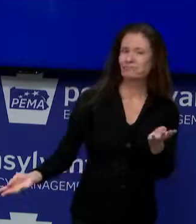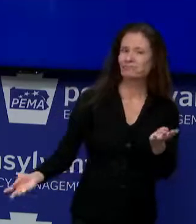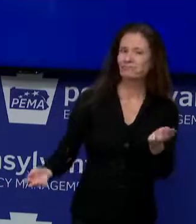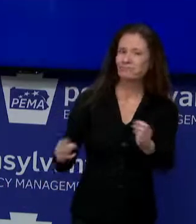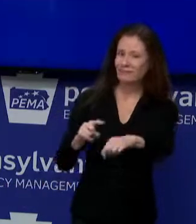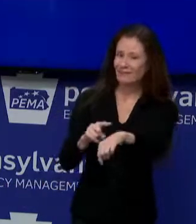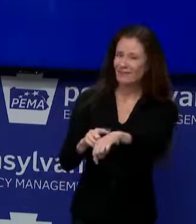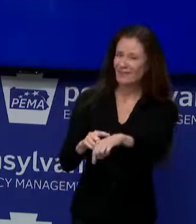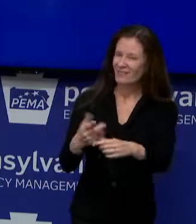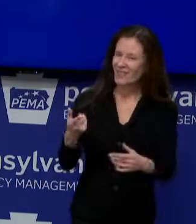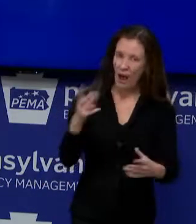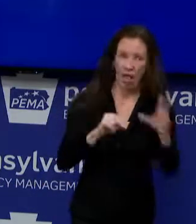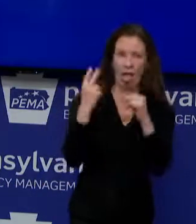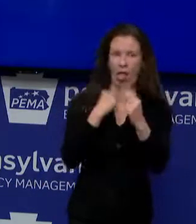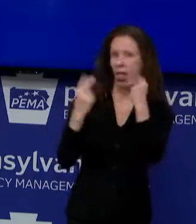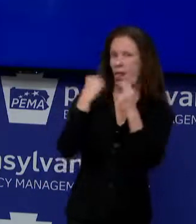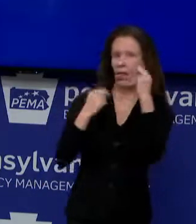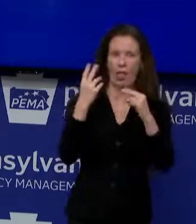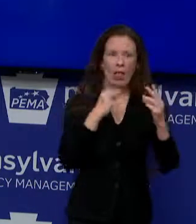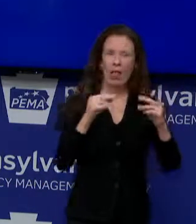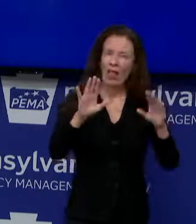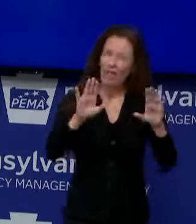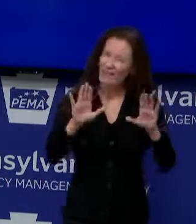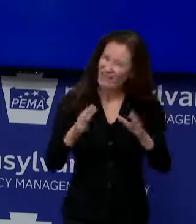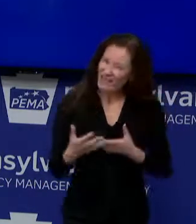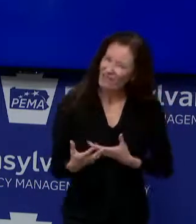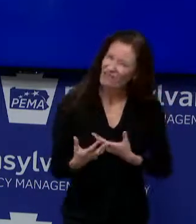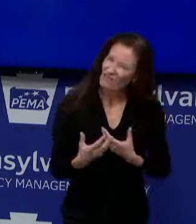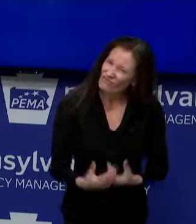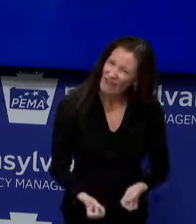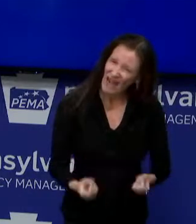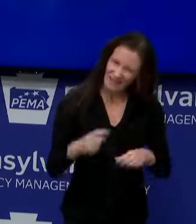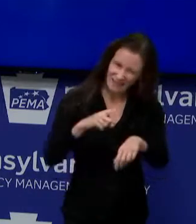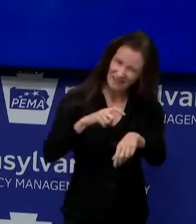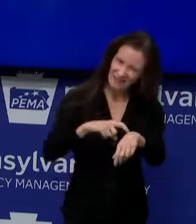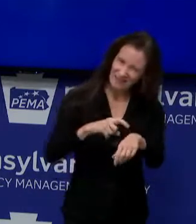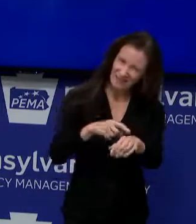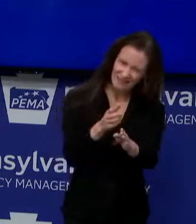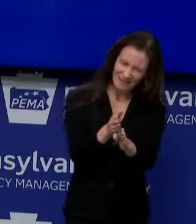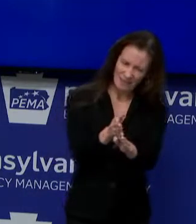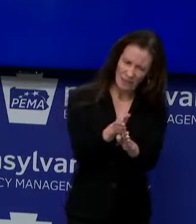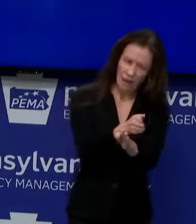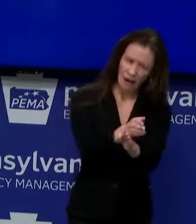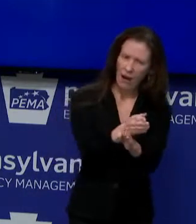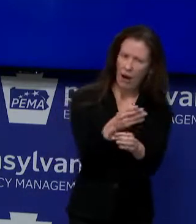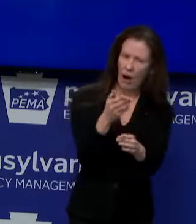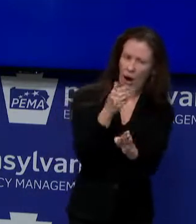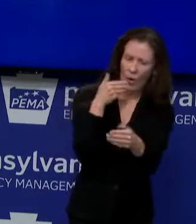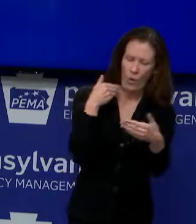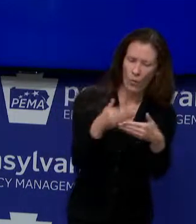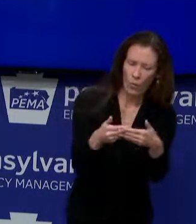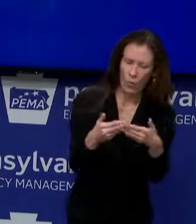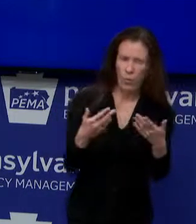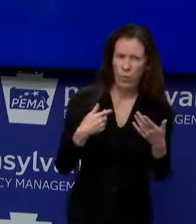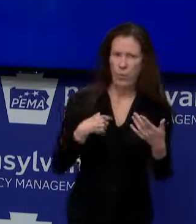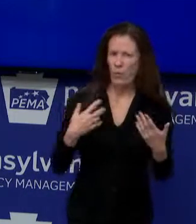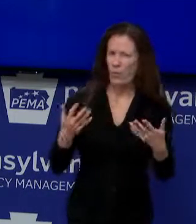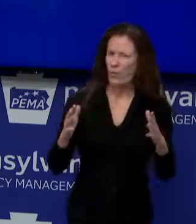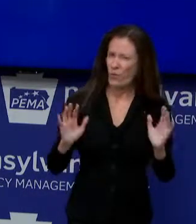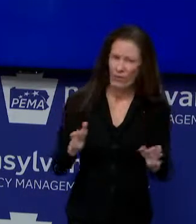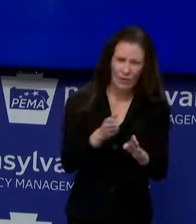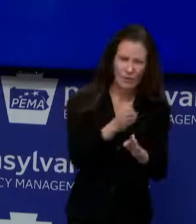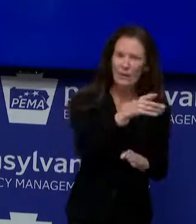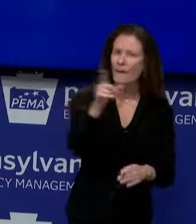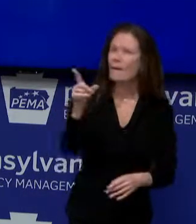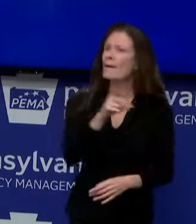I think it was difficult for our county and many counties to feel like the legislature and others were putting their foot